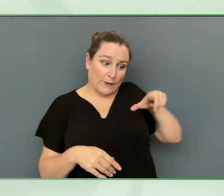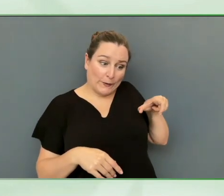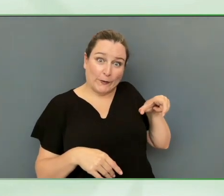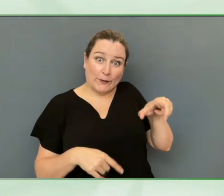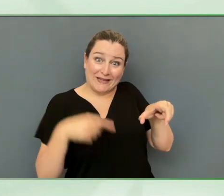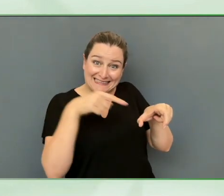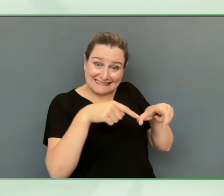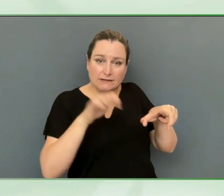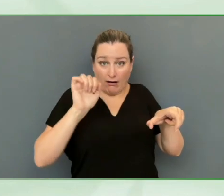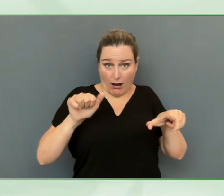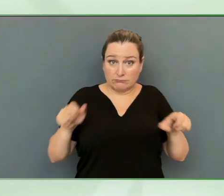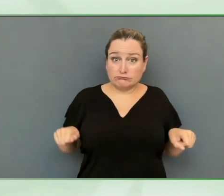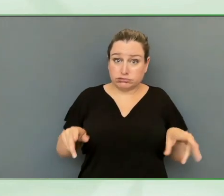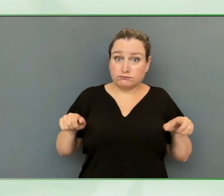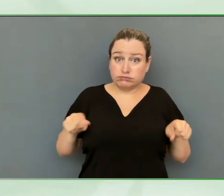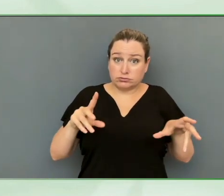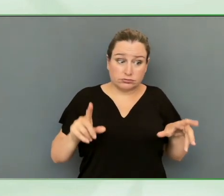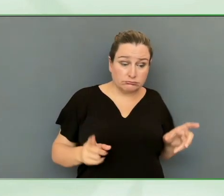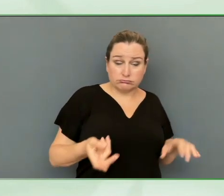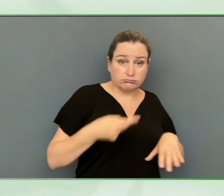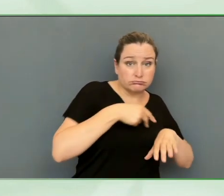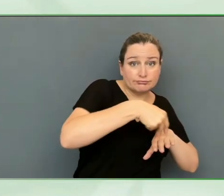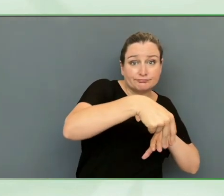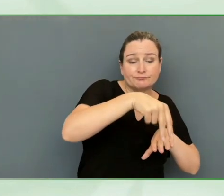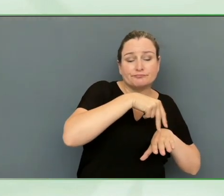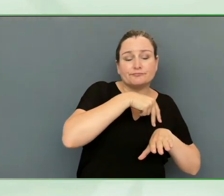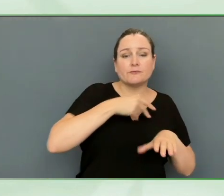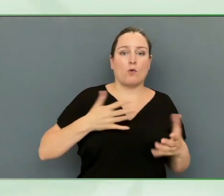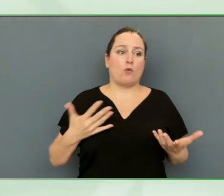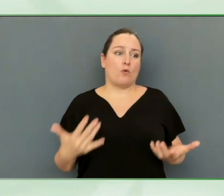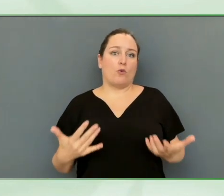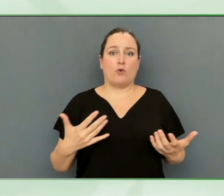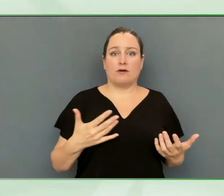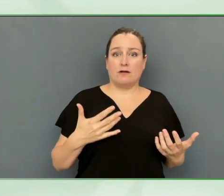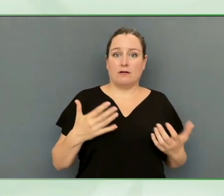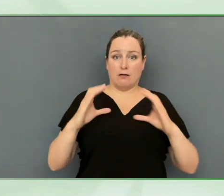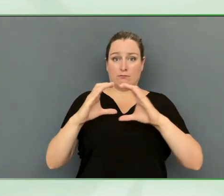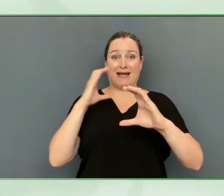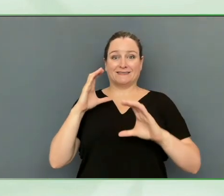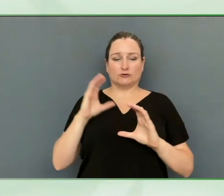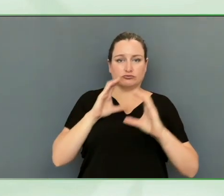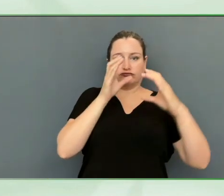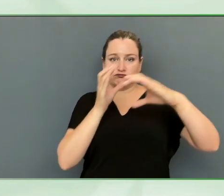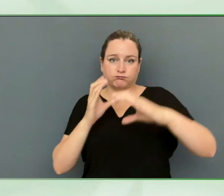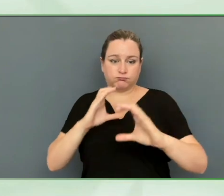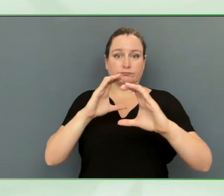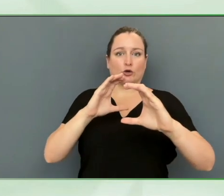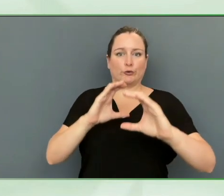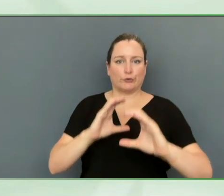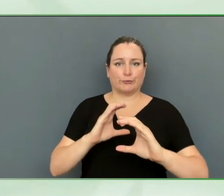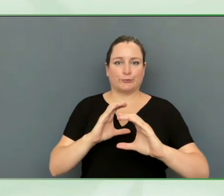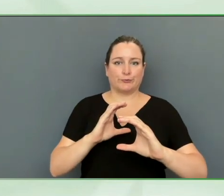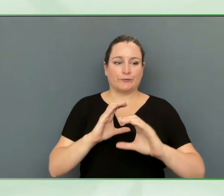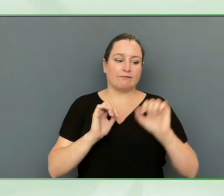two federal agencies that enforce that particular regulation is the Department of Justice and Department of